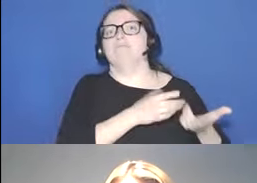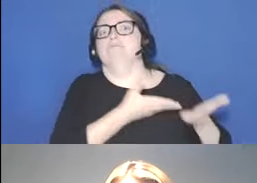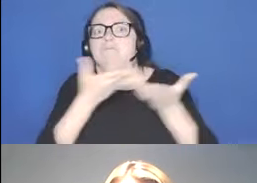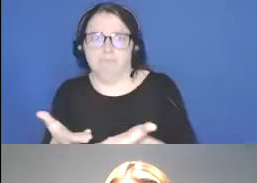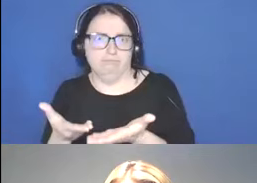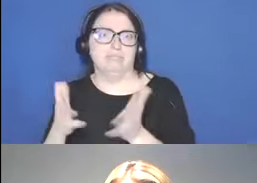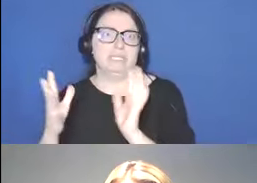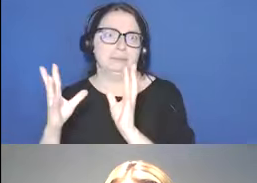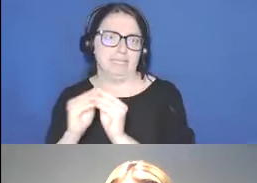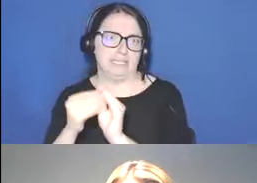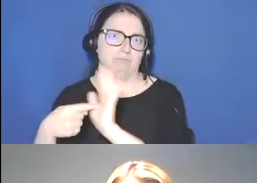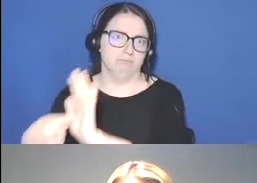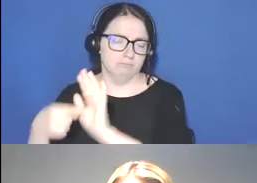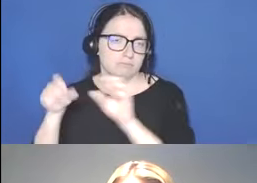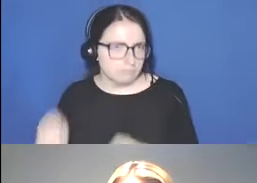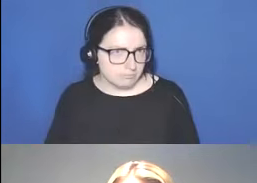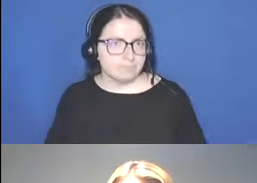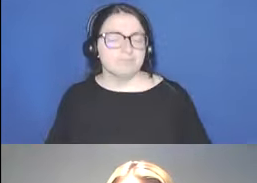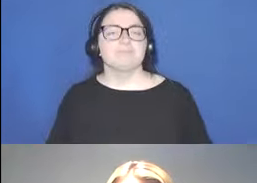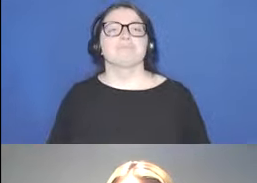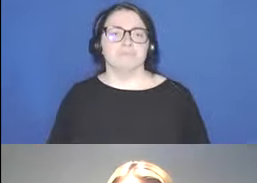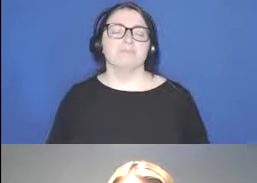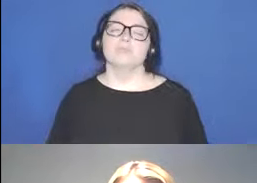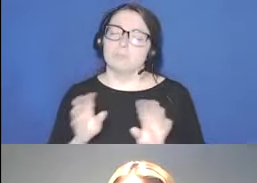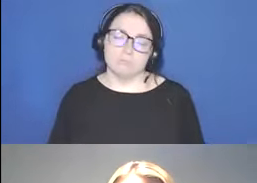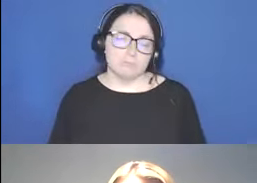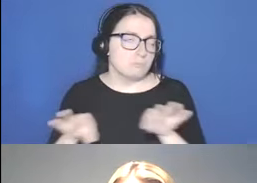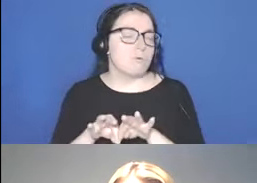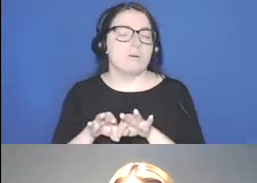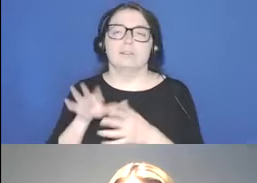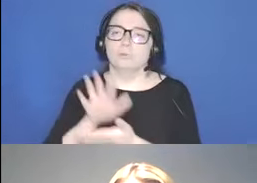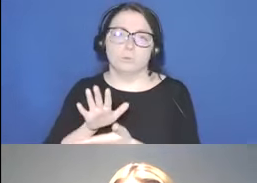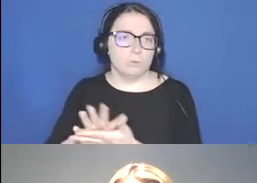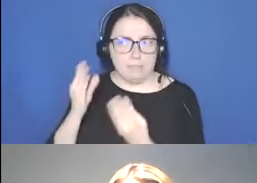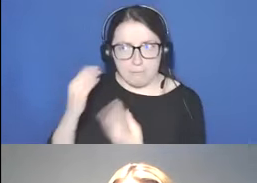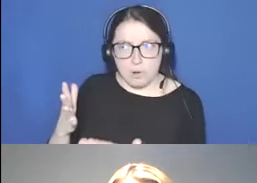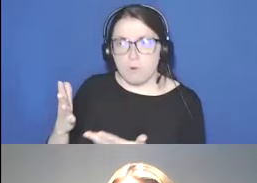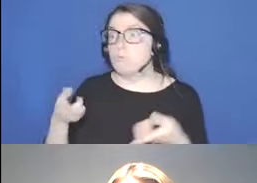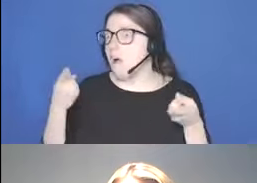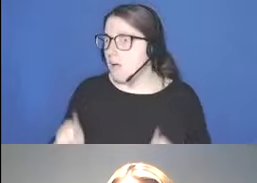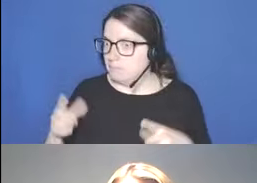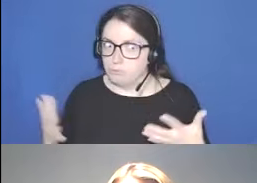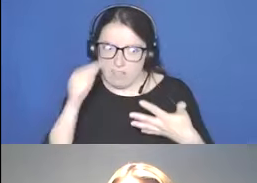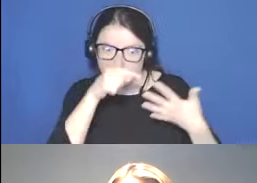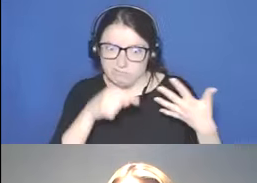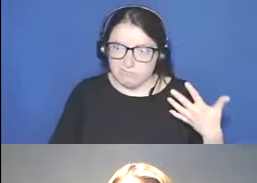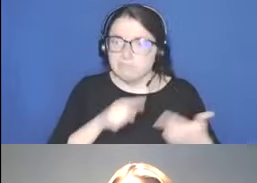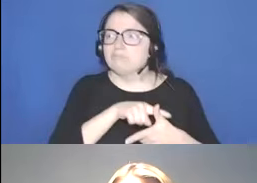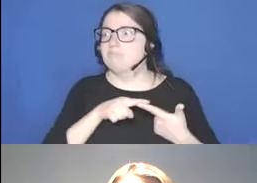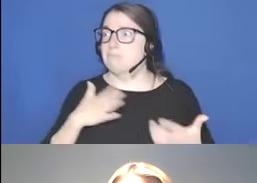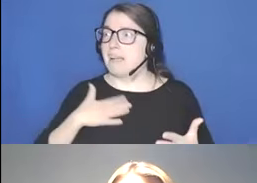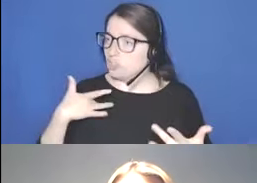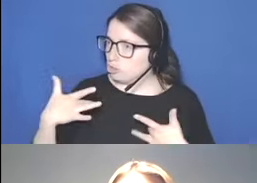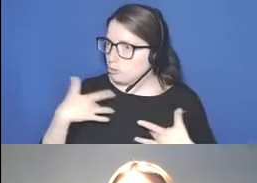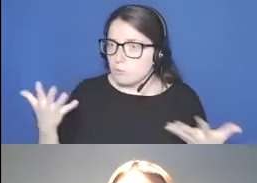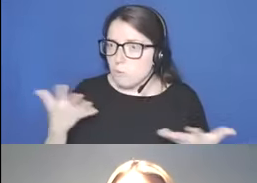and let the school know this is what's going on. These are my concerns. Making